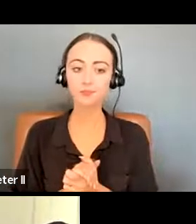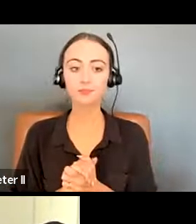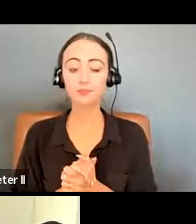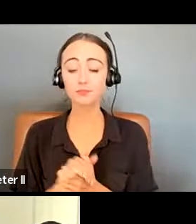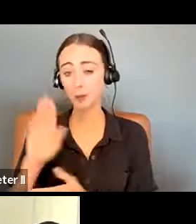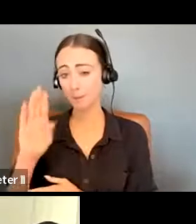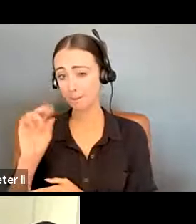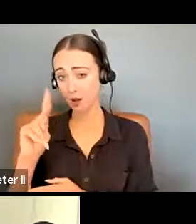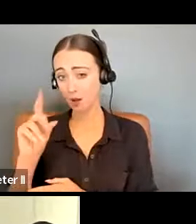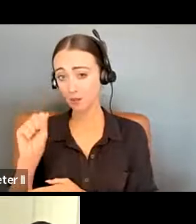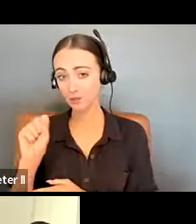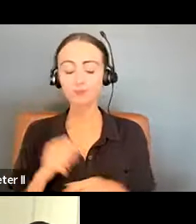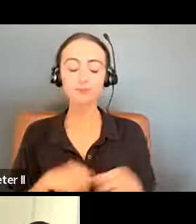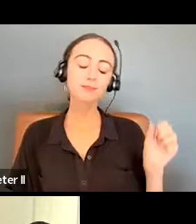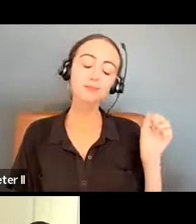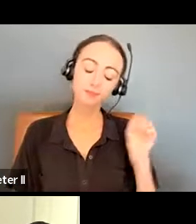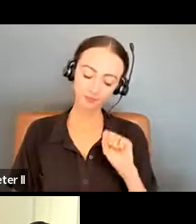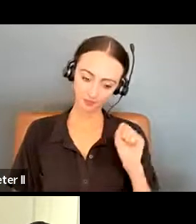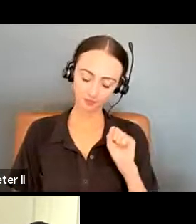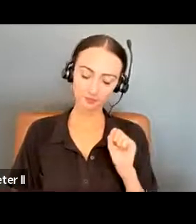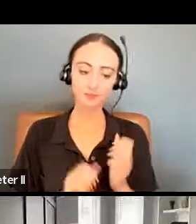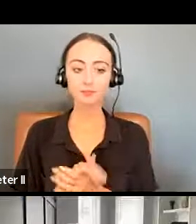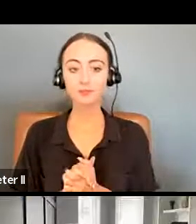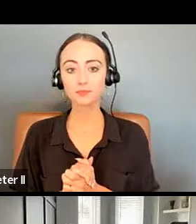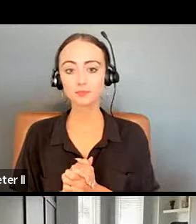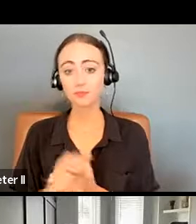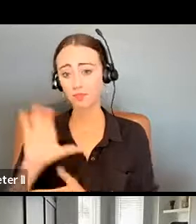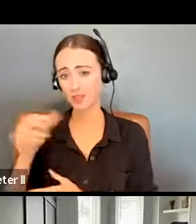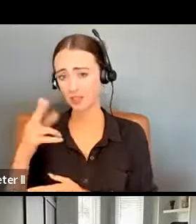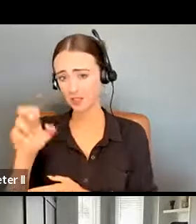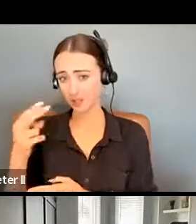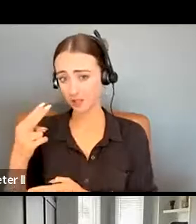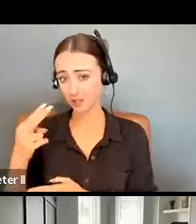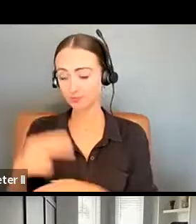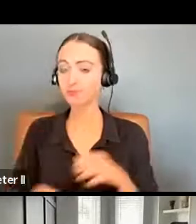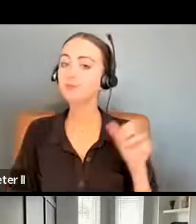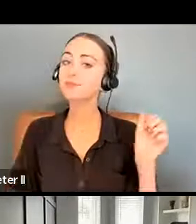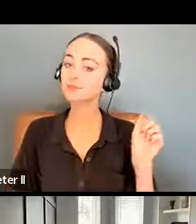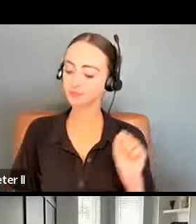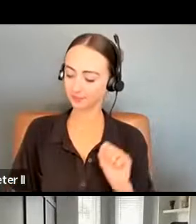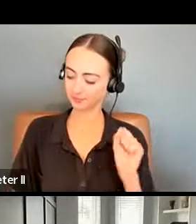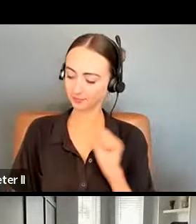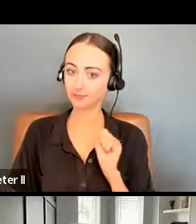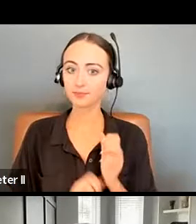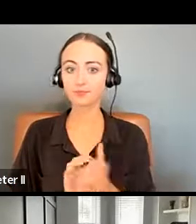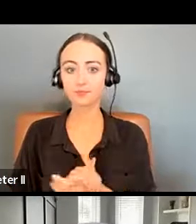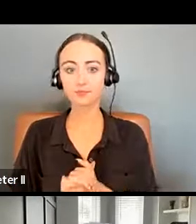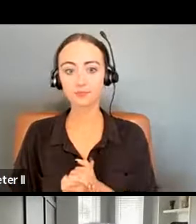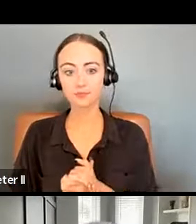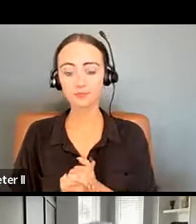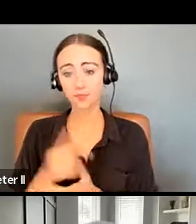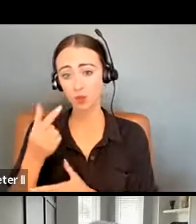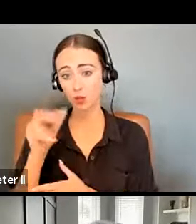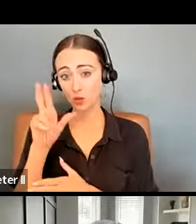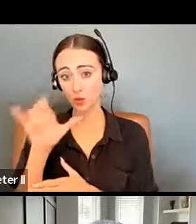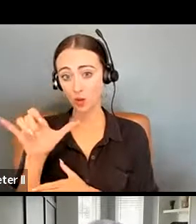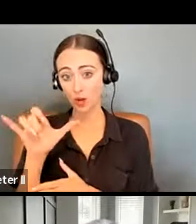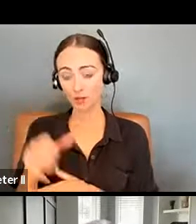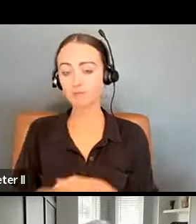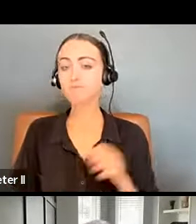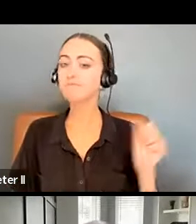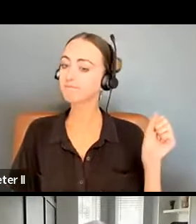Councilmember Bonds. Yes. Councilmember Bonds votes yes. Councilmember Cheh. Yes. Councilmember Cheh votes yes. Councilmember Gray.